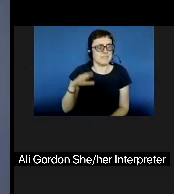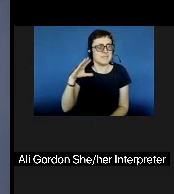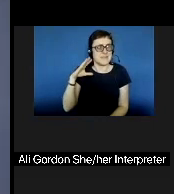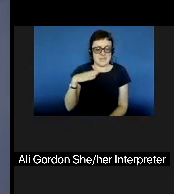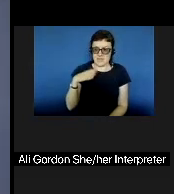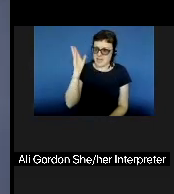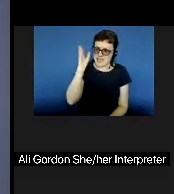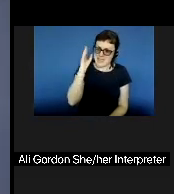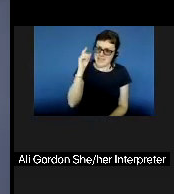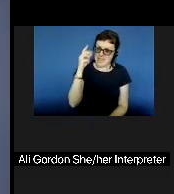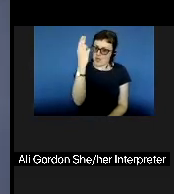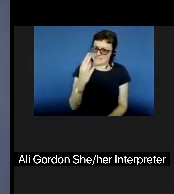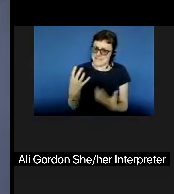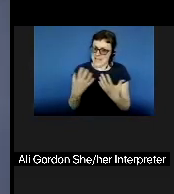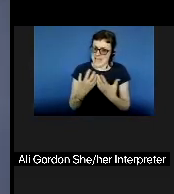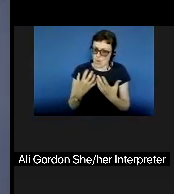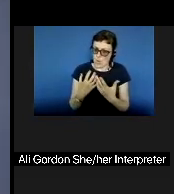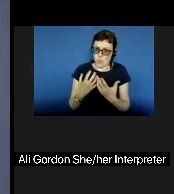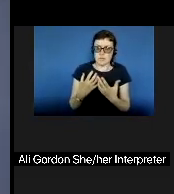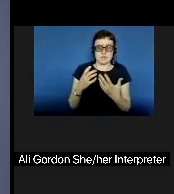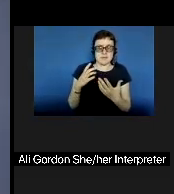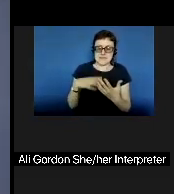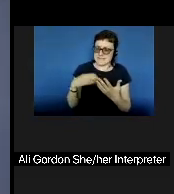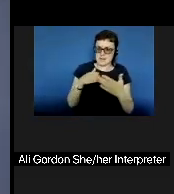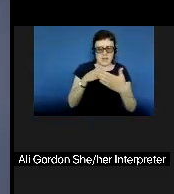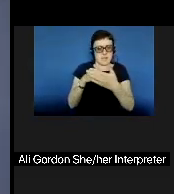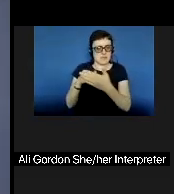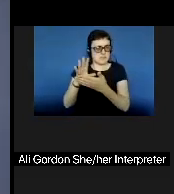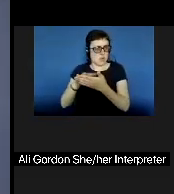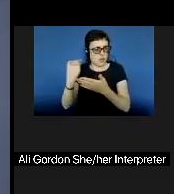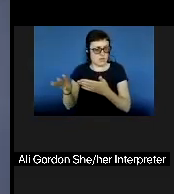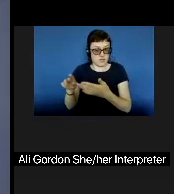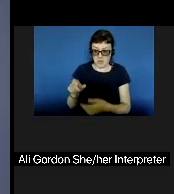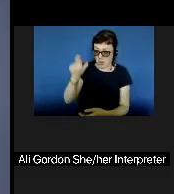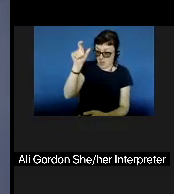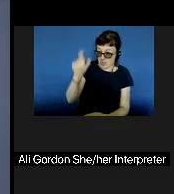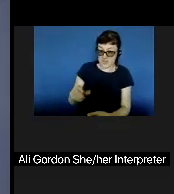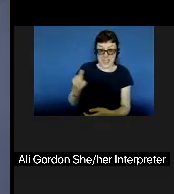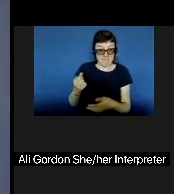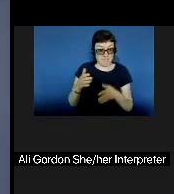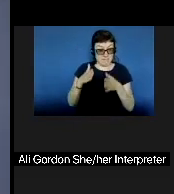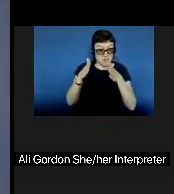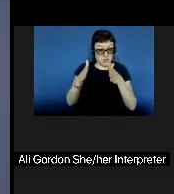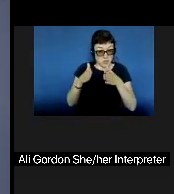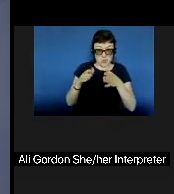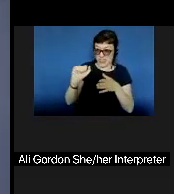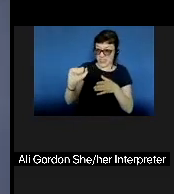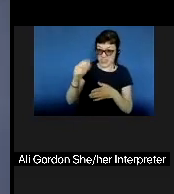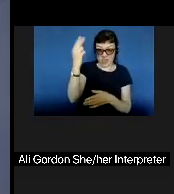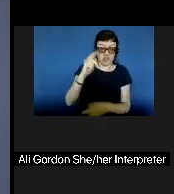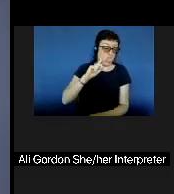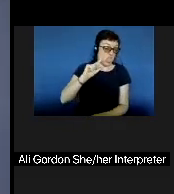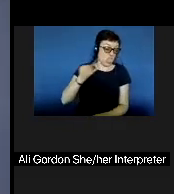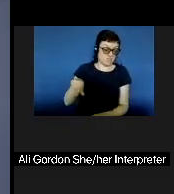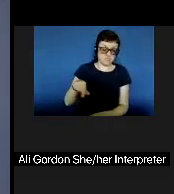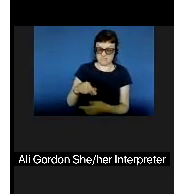art produced by artists who happen to be in psychiatric institutions is not undervalued, discarded, or regarded as unimportant."